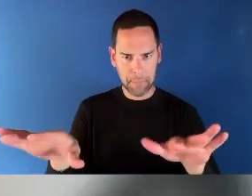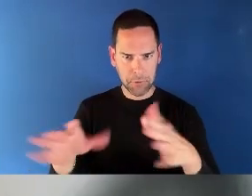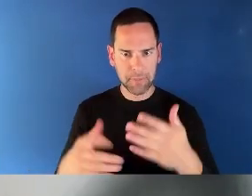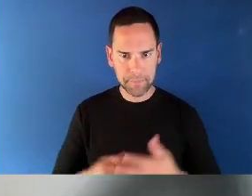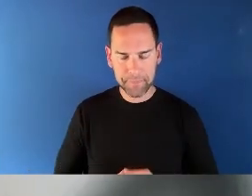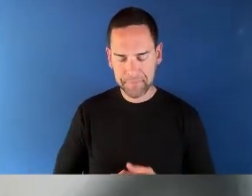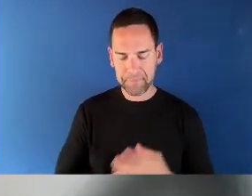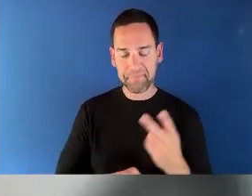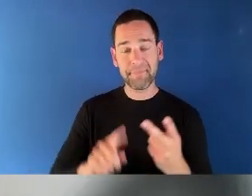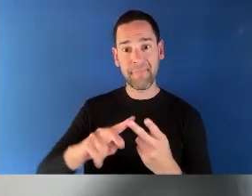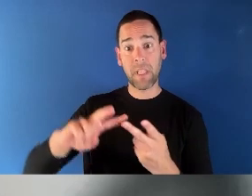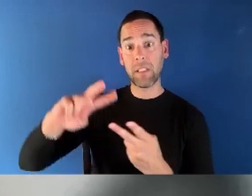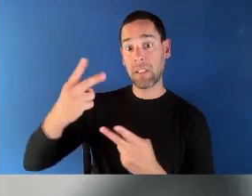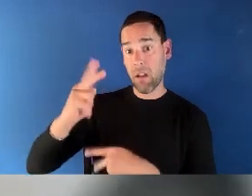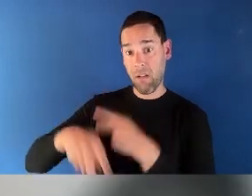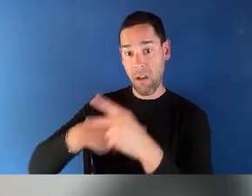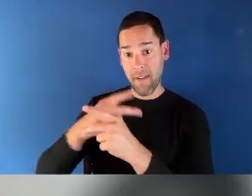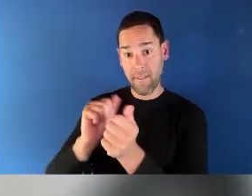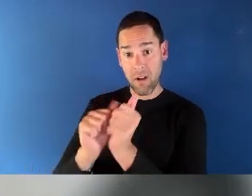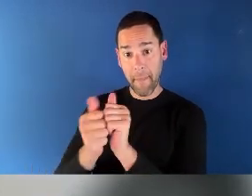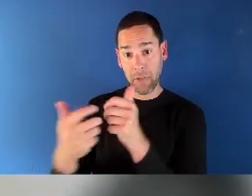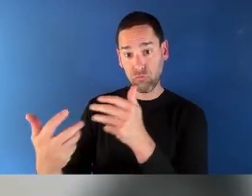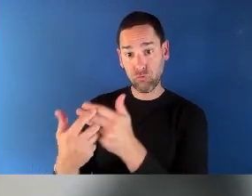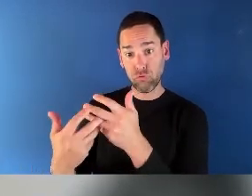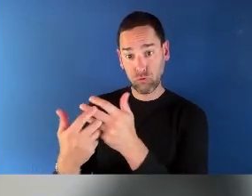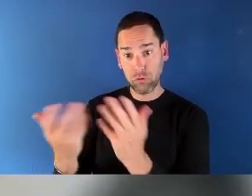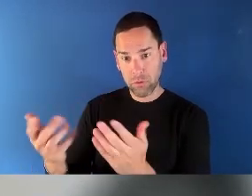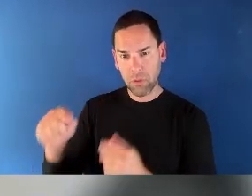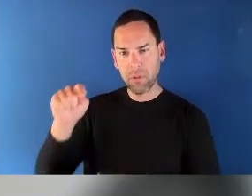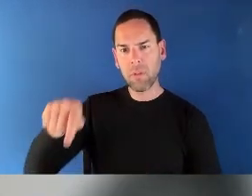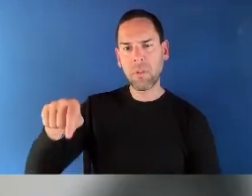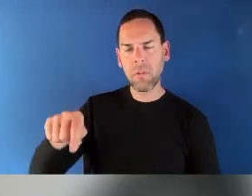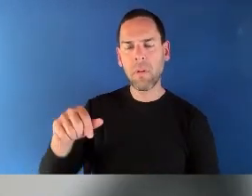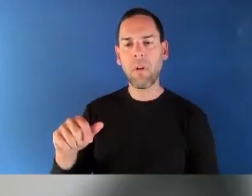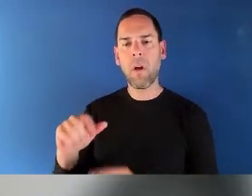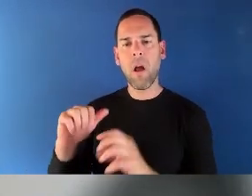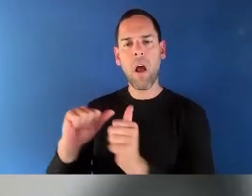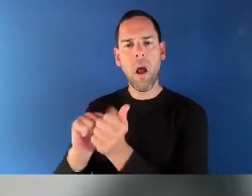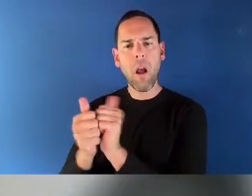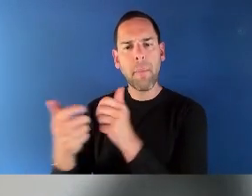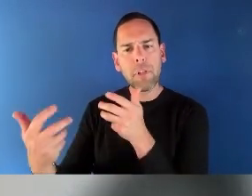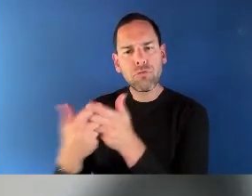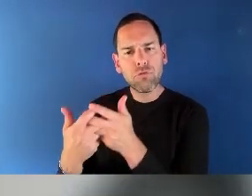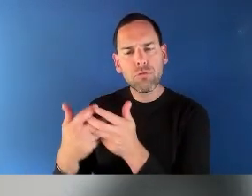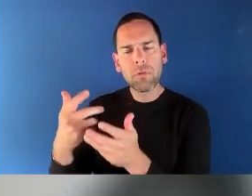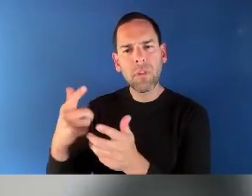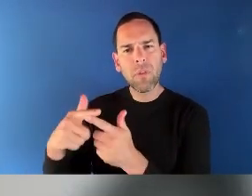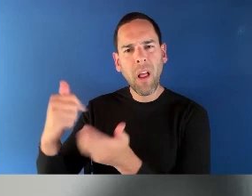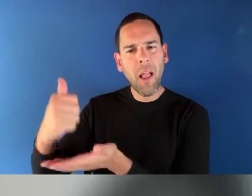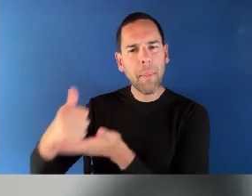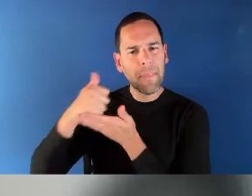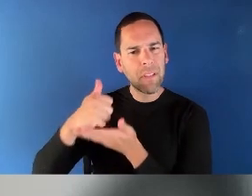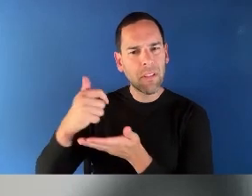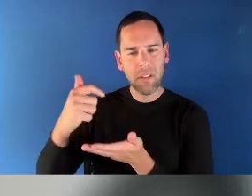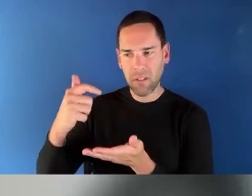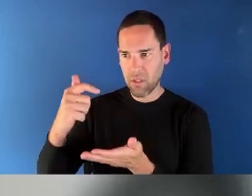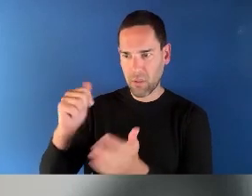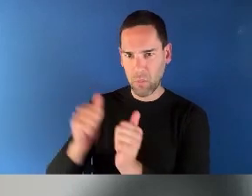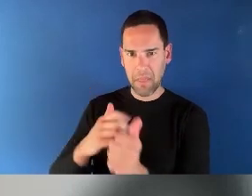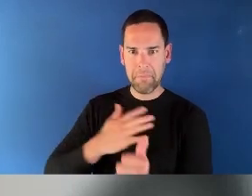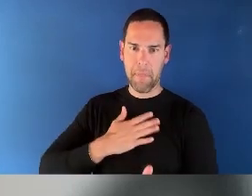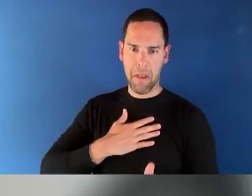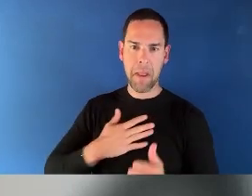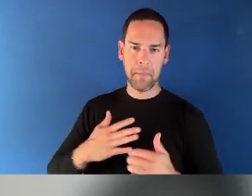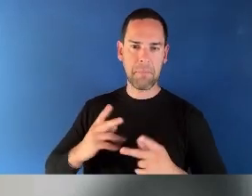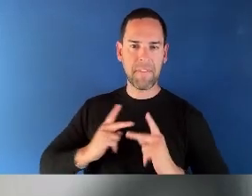the second part is accommodations designed to help me compensate for my physical disability.